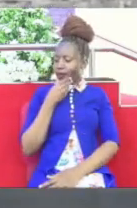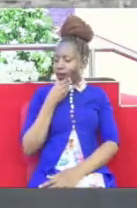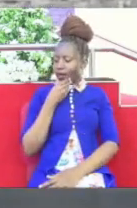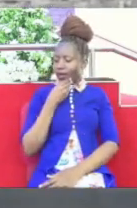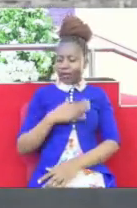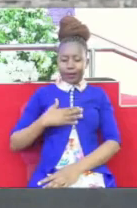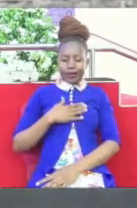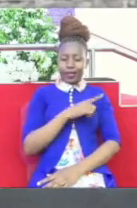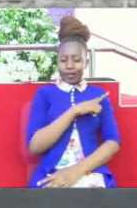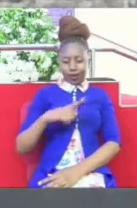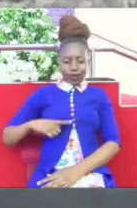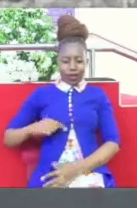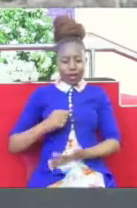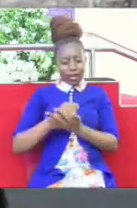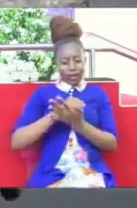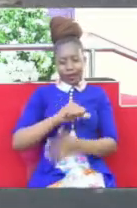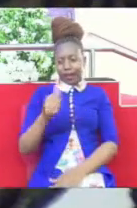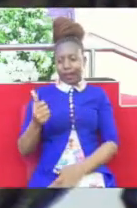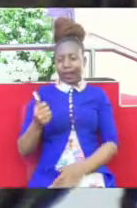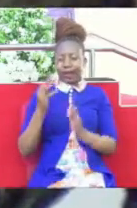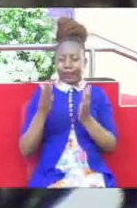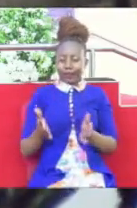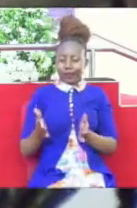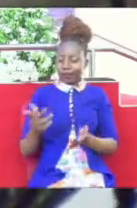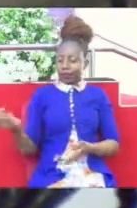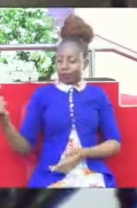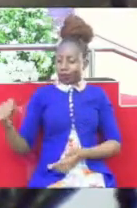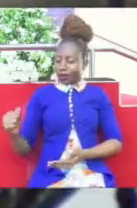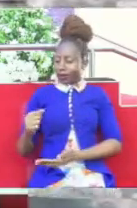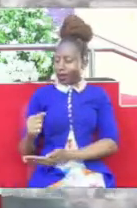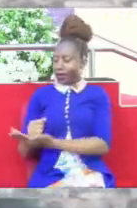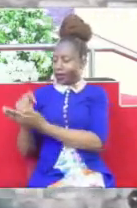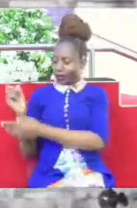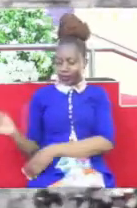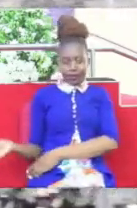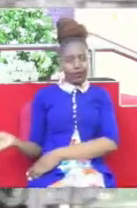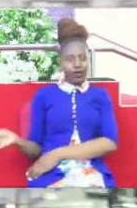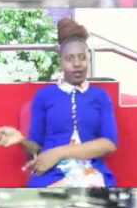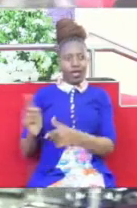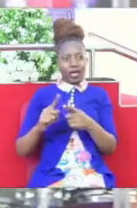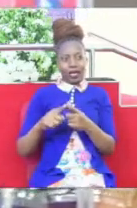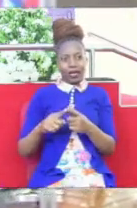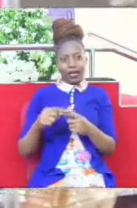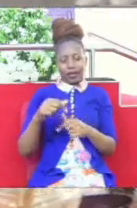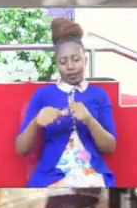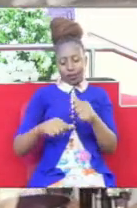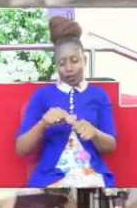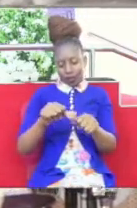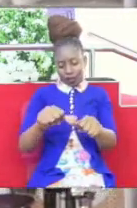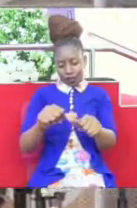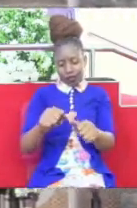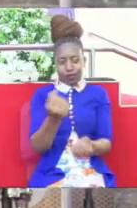mwingine pia msaidie. And then he raced off towards Nairobi. Na akaendesha gari kuelekea Nairobi. trying to